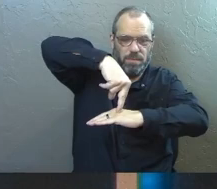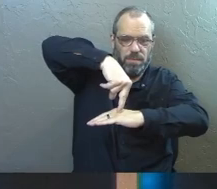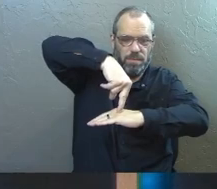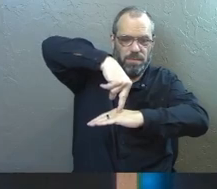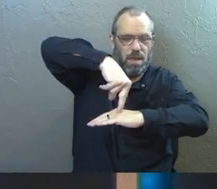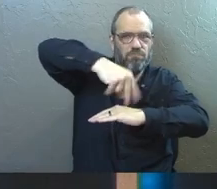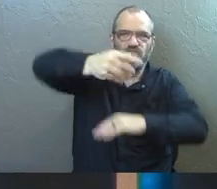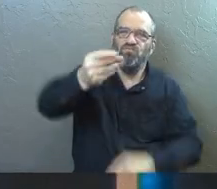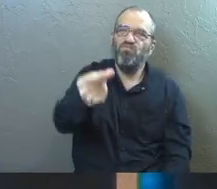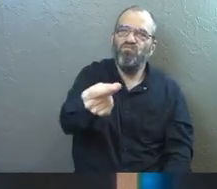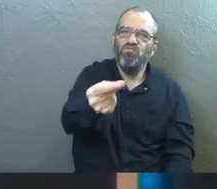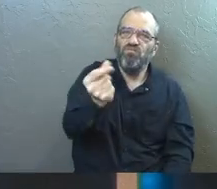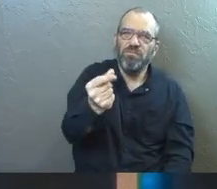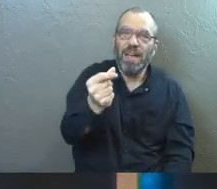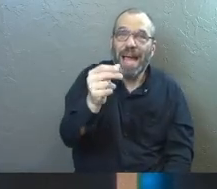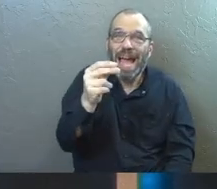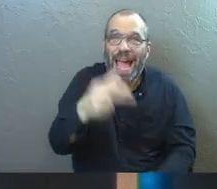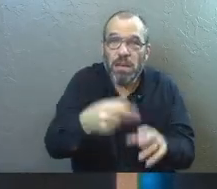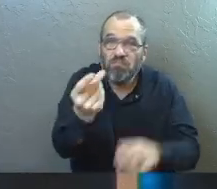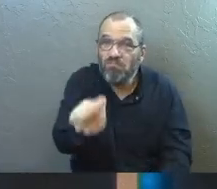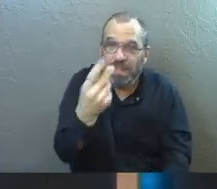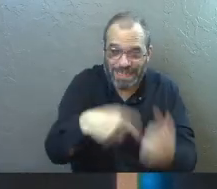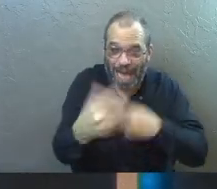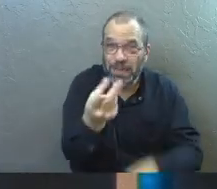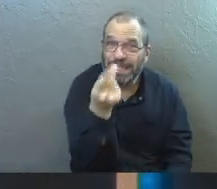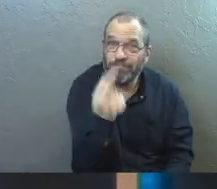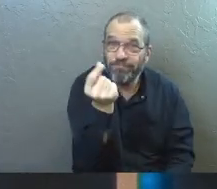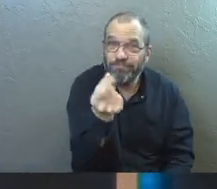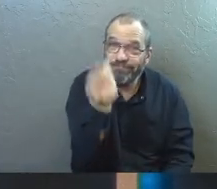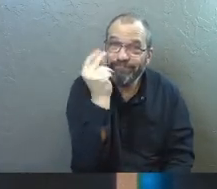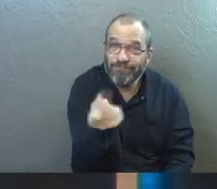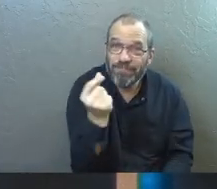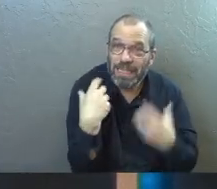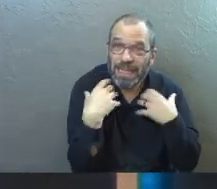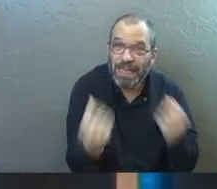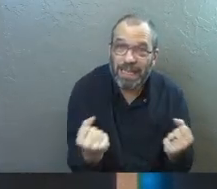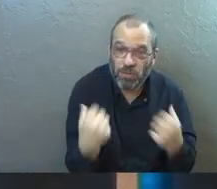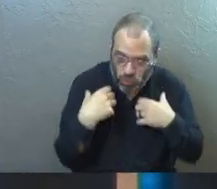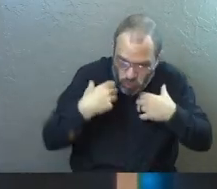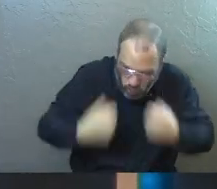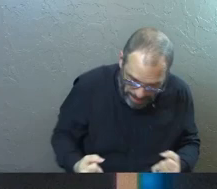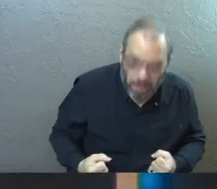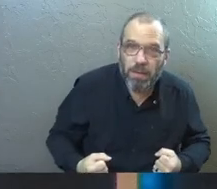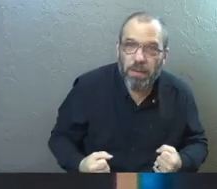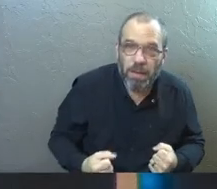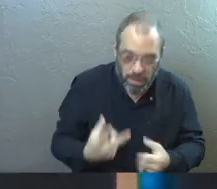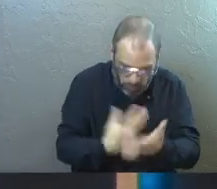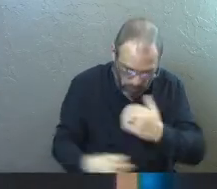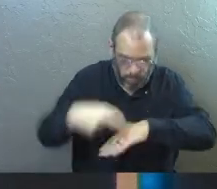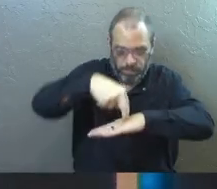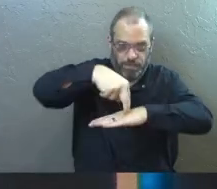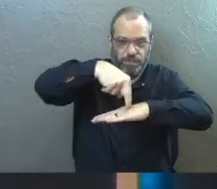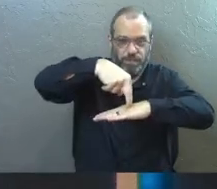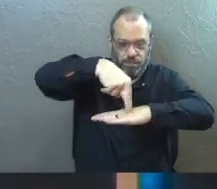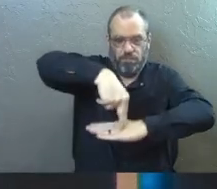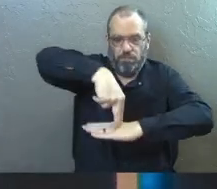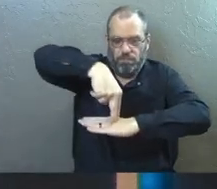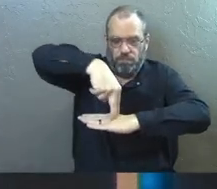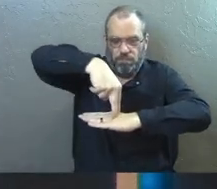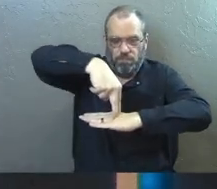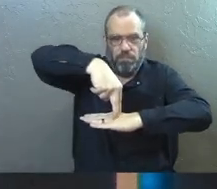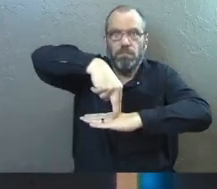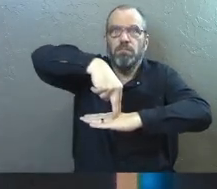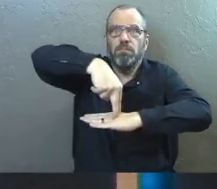were instantly, everybody say instantly. Instantly healed and strengthened. He jumped up, stood on his feet,